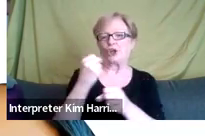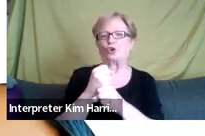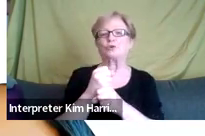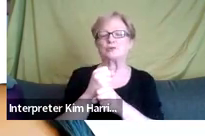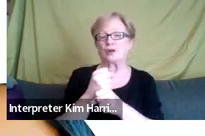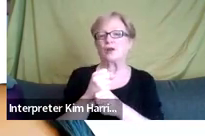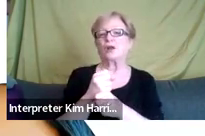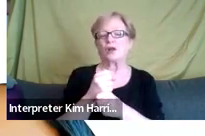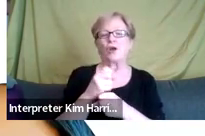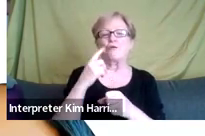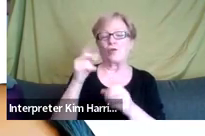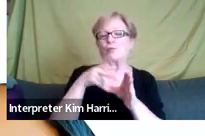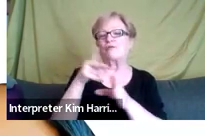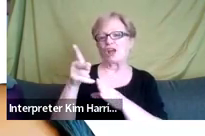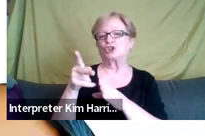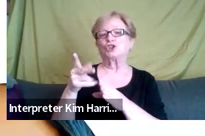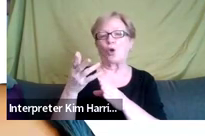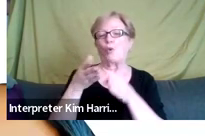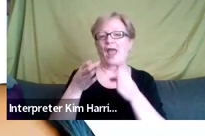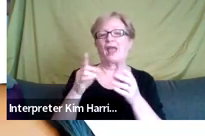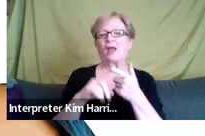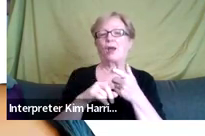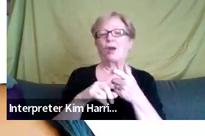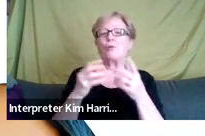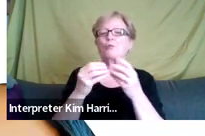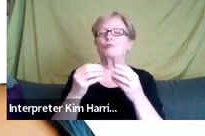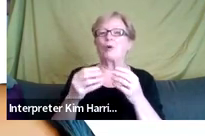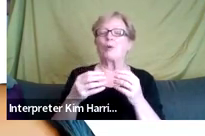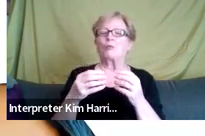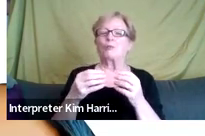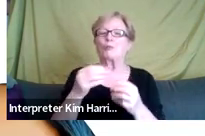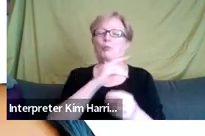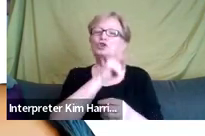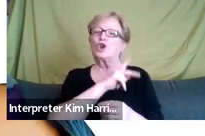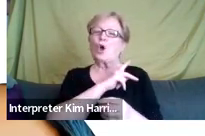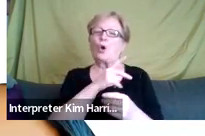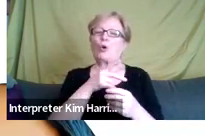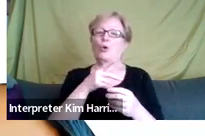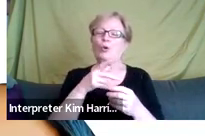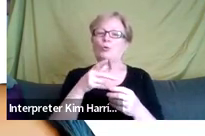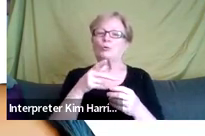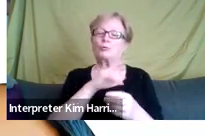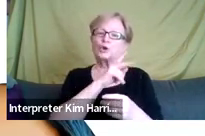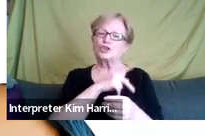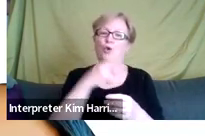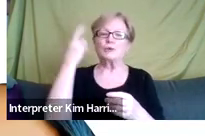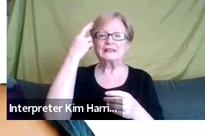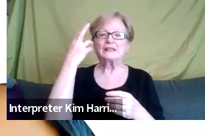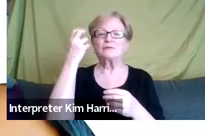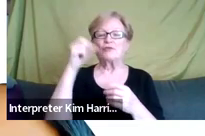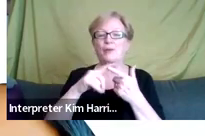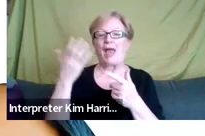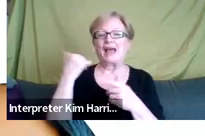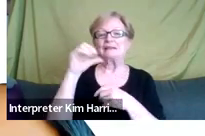on the professional side, more on the personal side, probably for about the last 10 years or so.